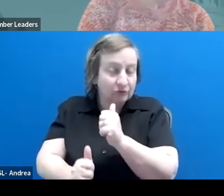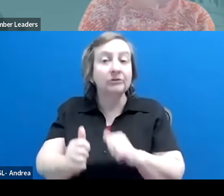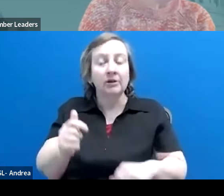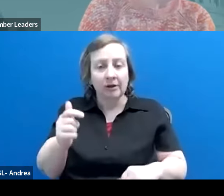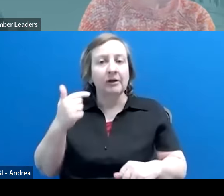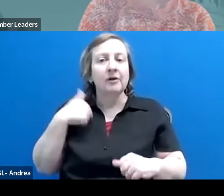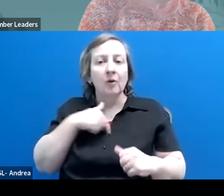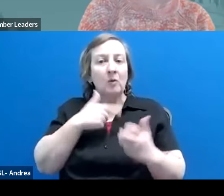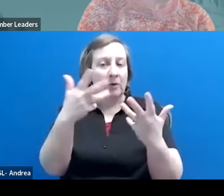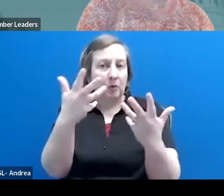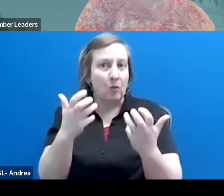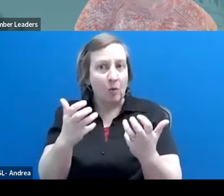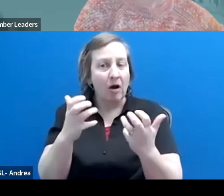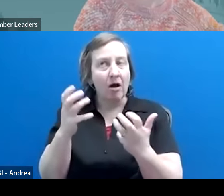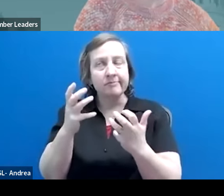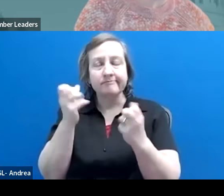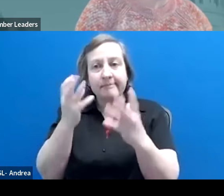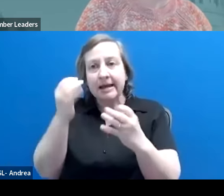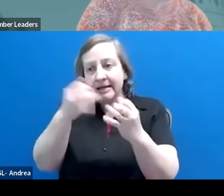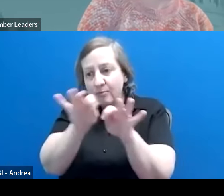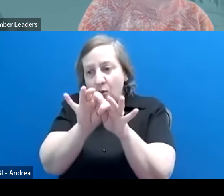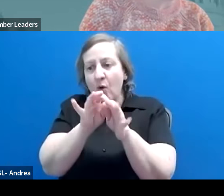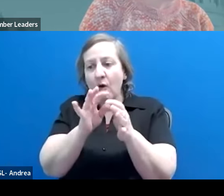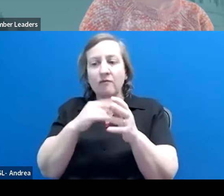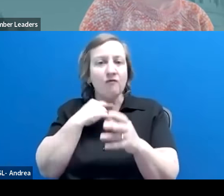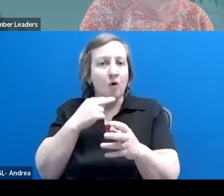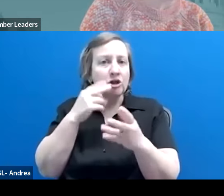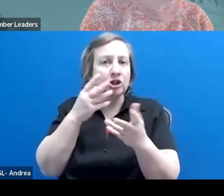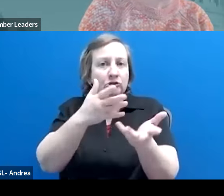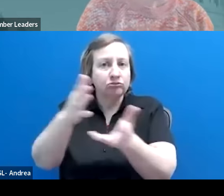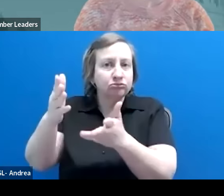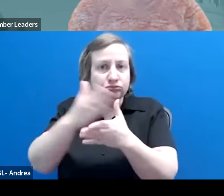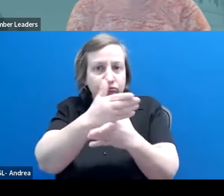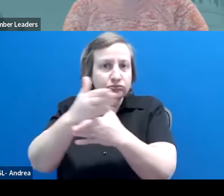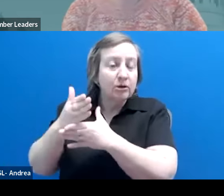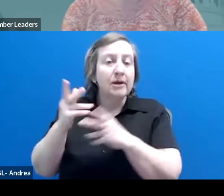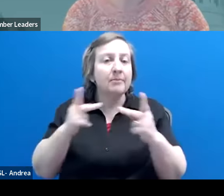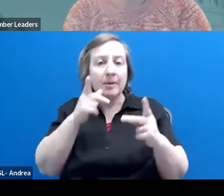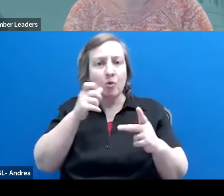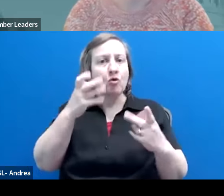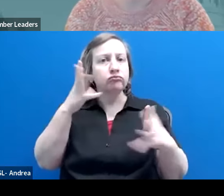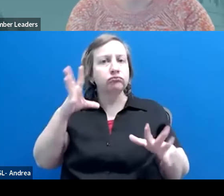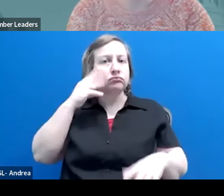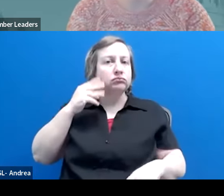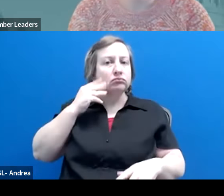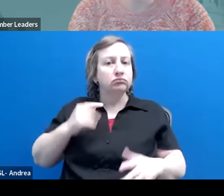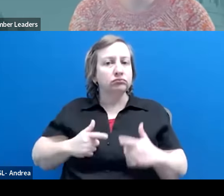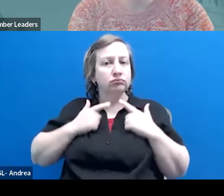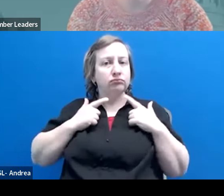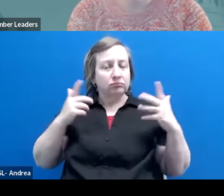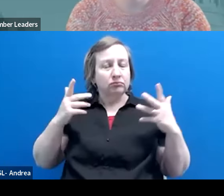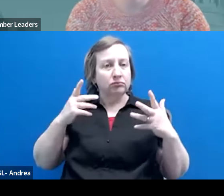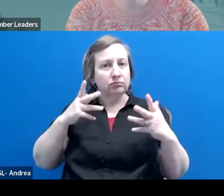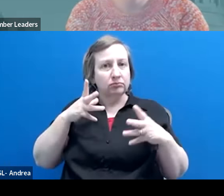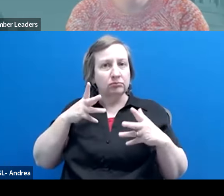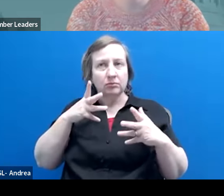to bring so many important voices to the table, and you know, people with lived experience, people that really understood how the